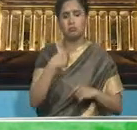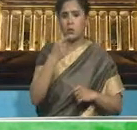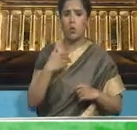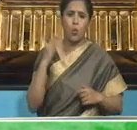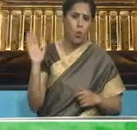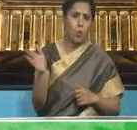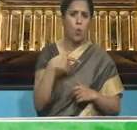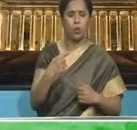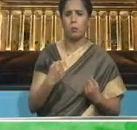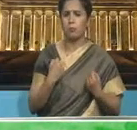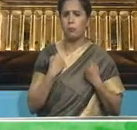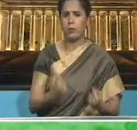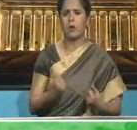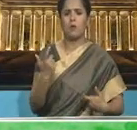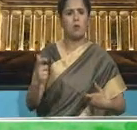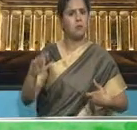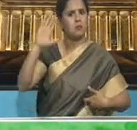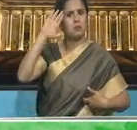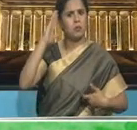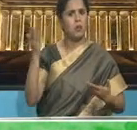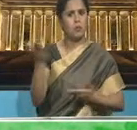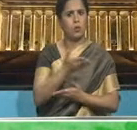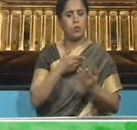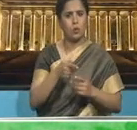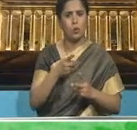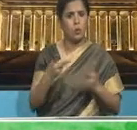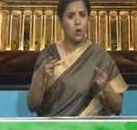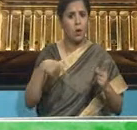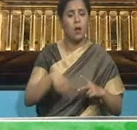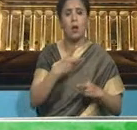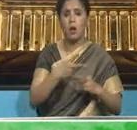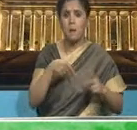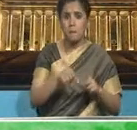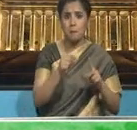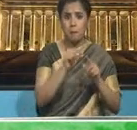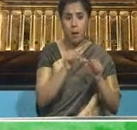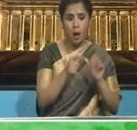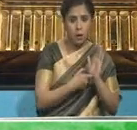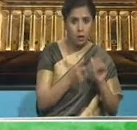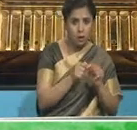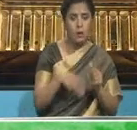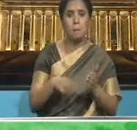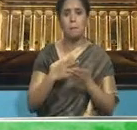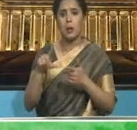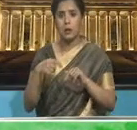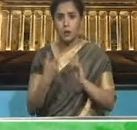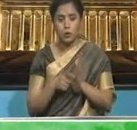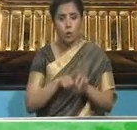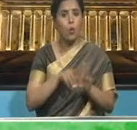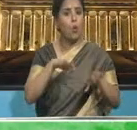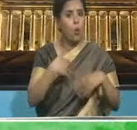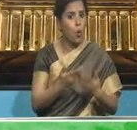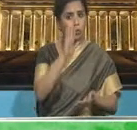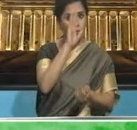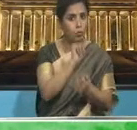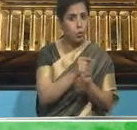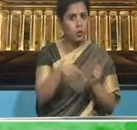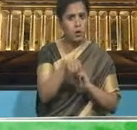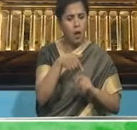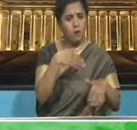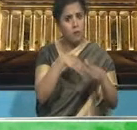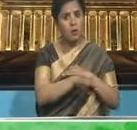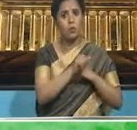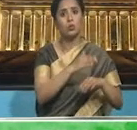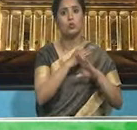all the brave soldiers of paramilitary forces and police forces who provide internal